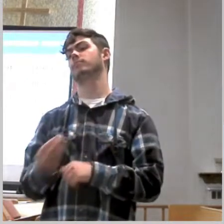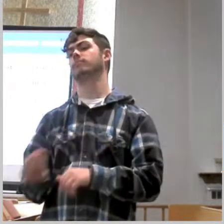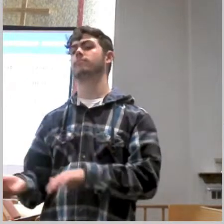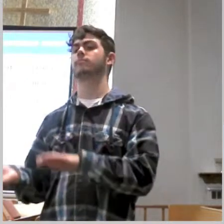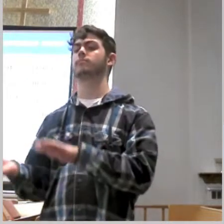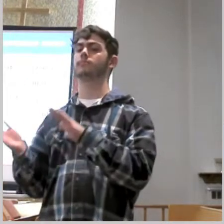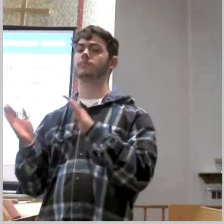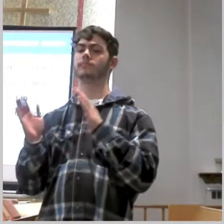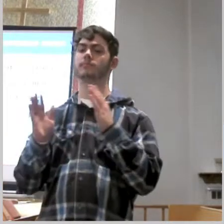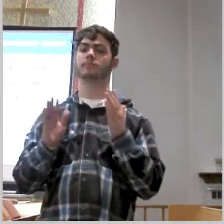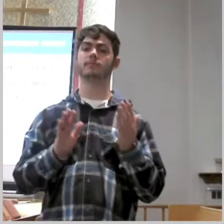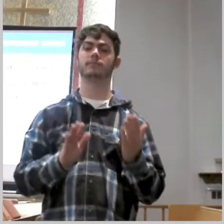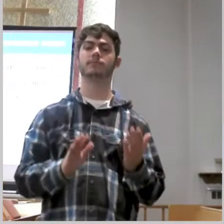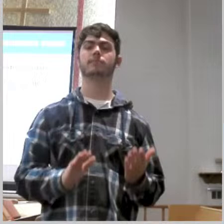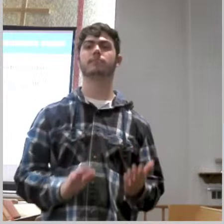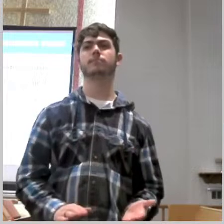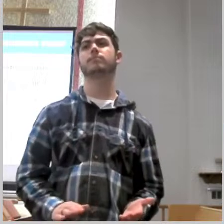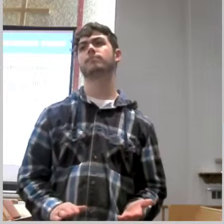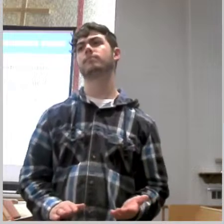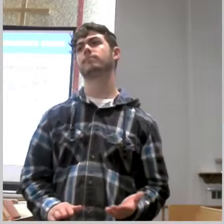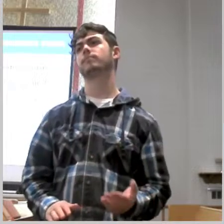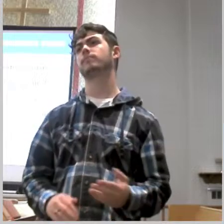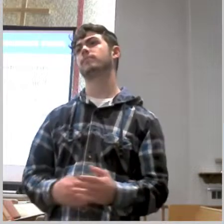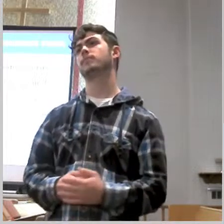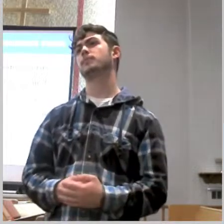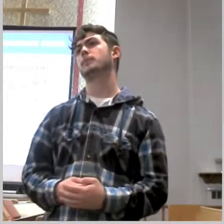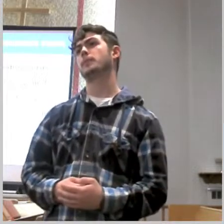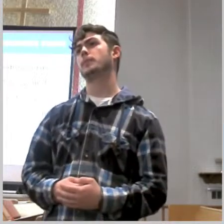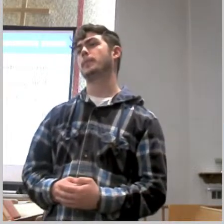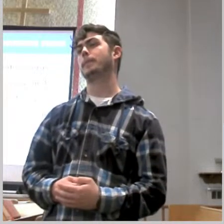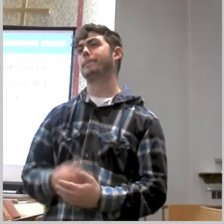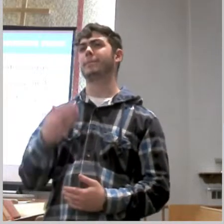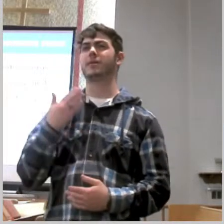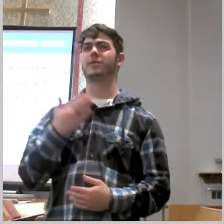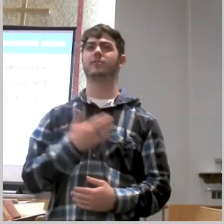of Glory